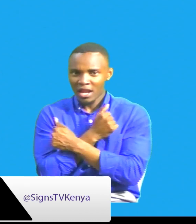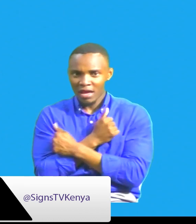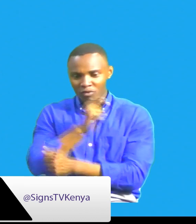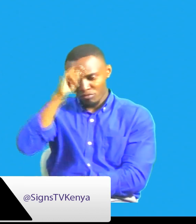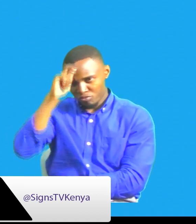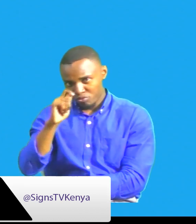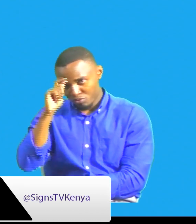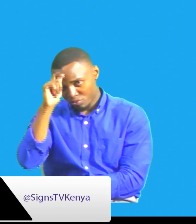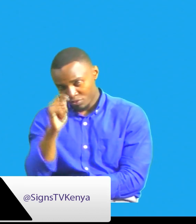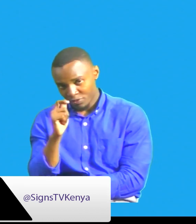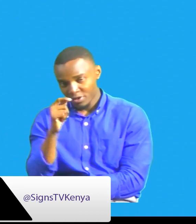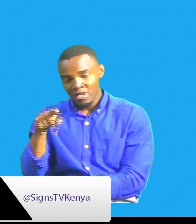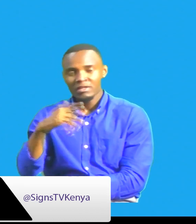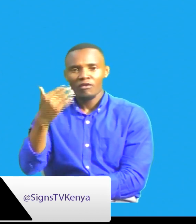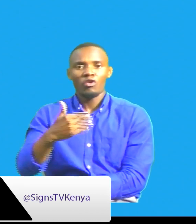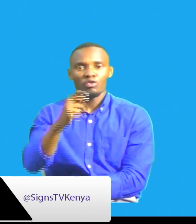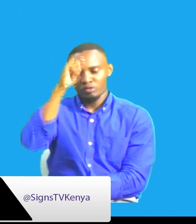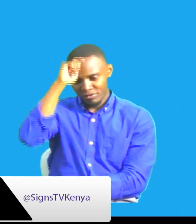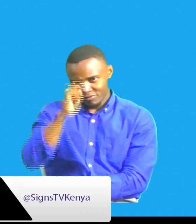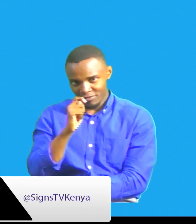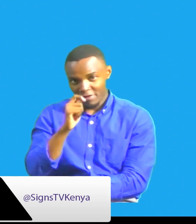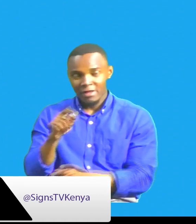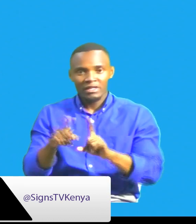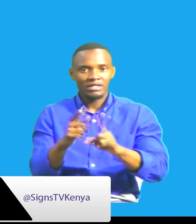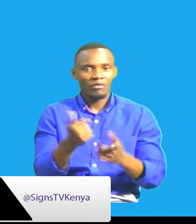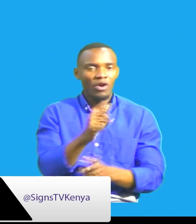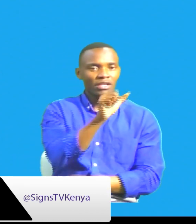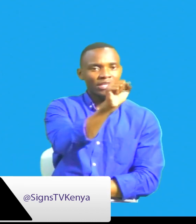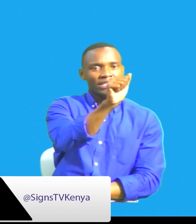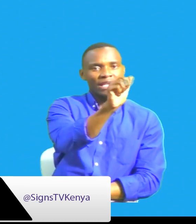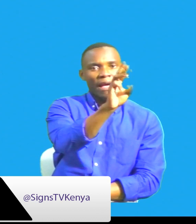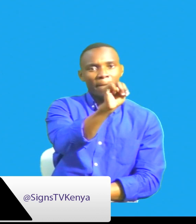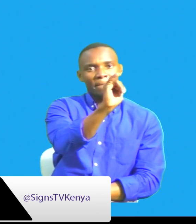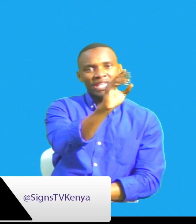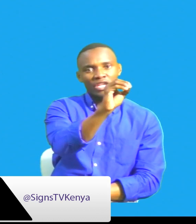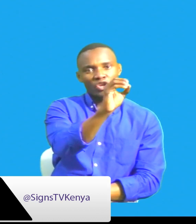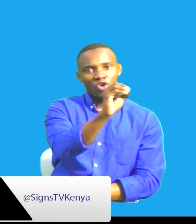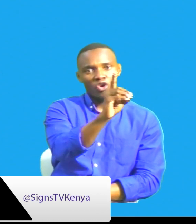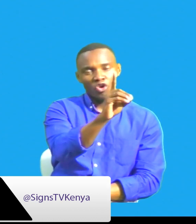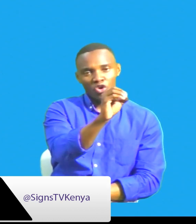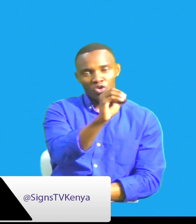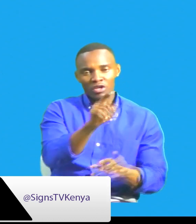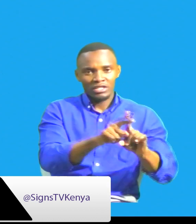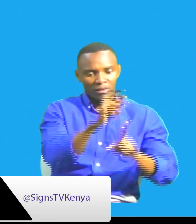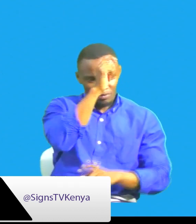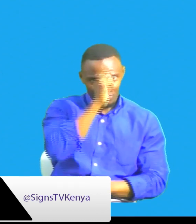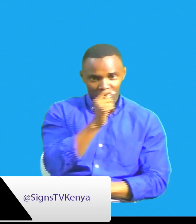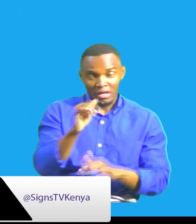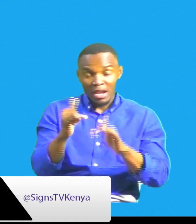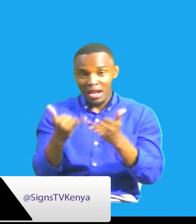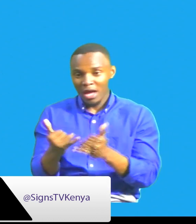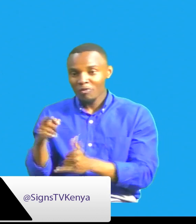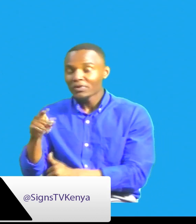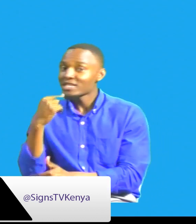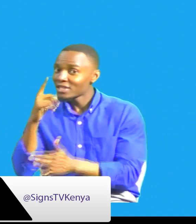like, but Karen Nyamu anapenda kuvaa cape, and also Samidoh Mushoki anapenda pia kuvaa cape. So Karen made it